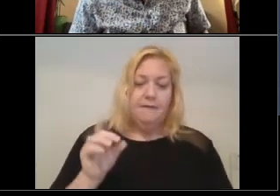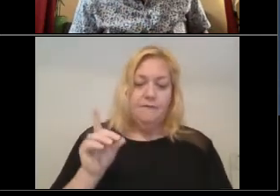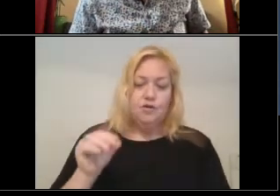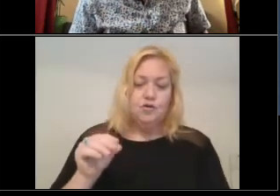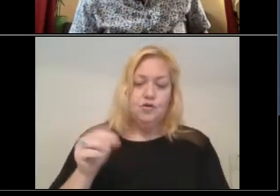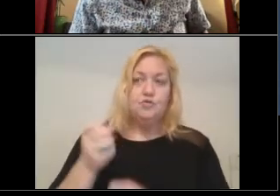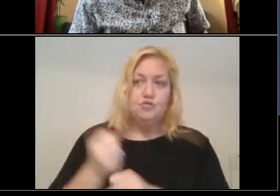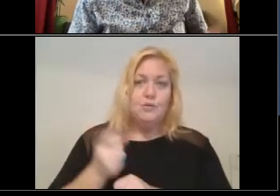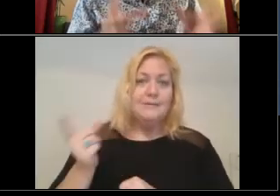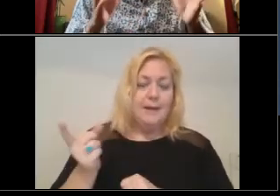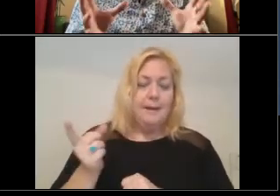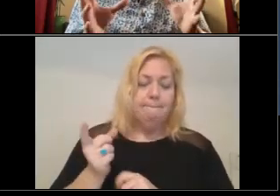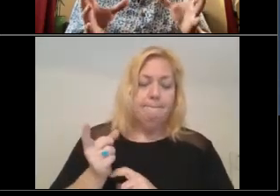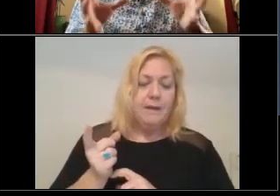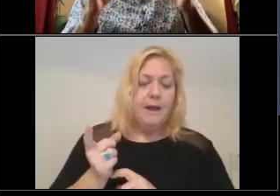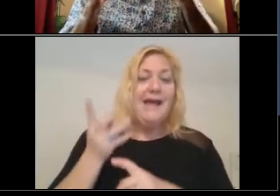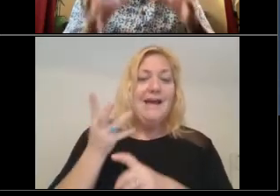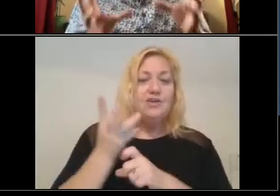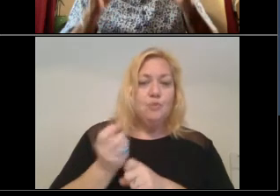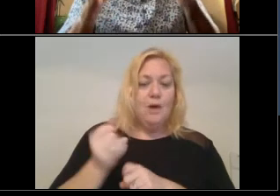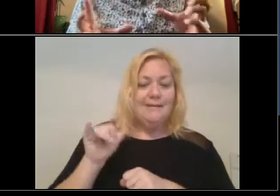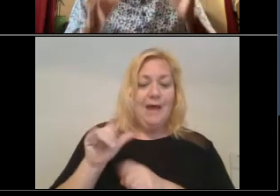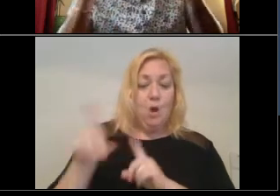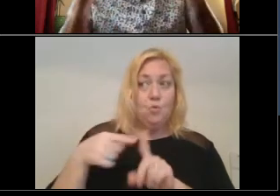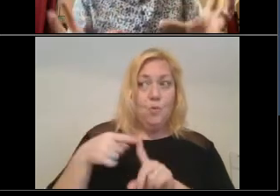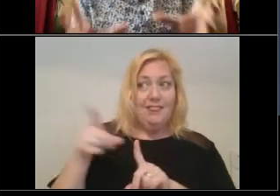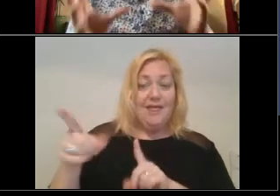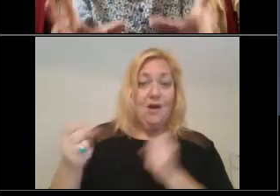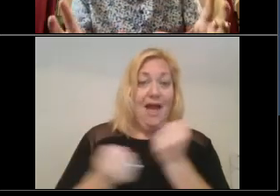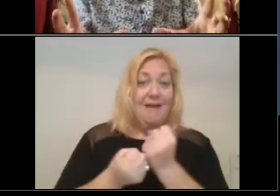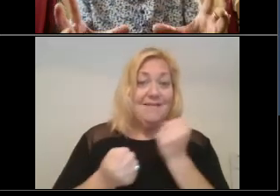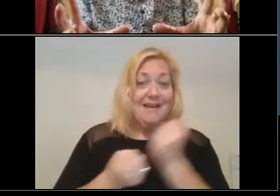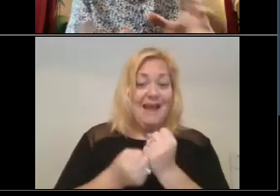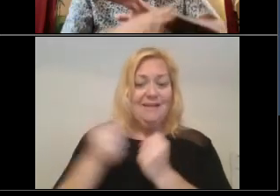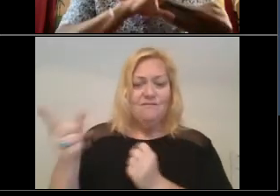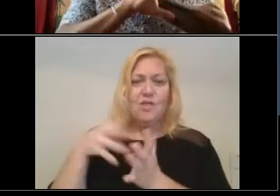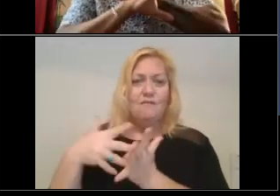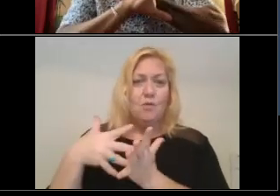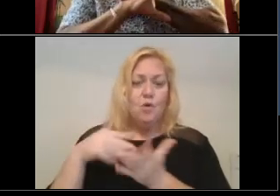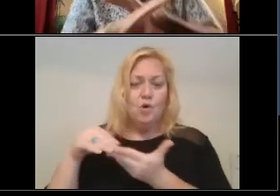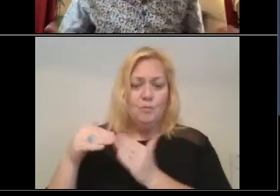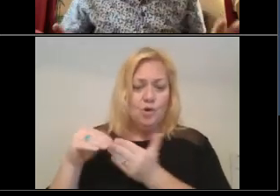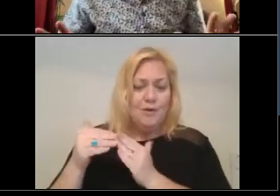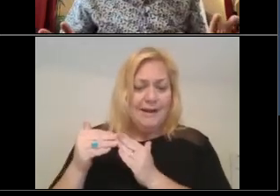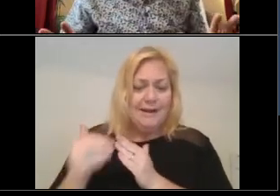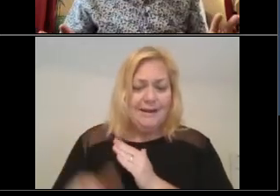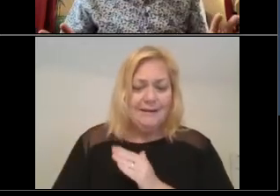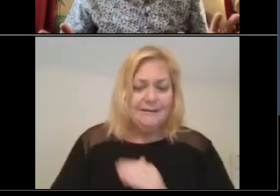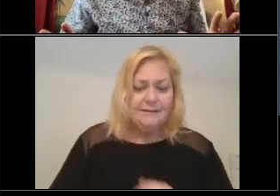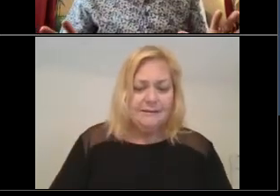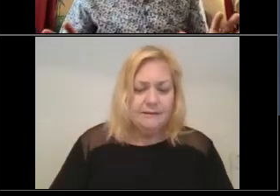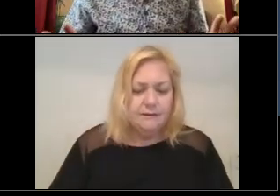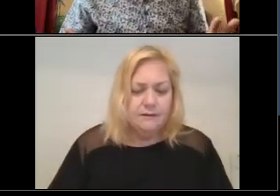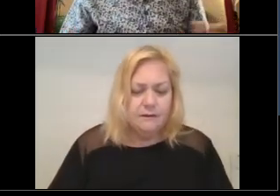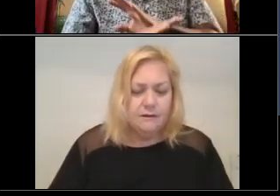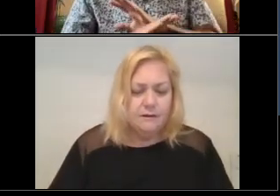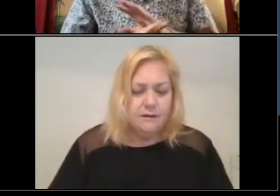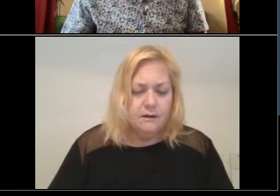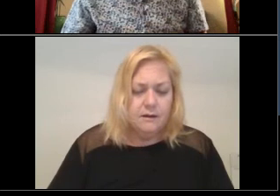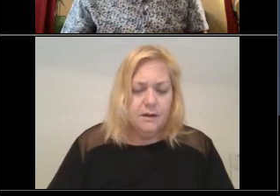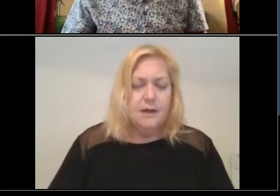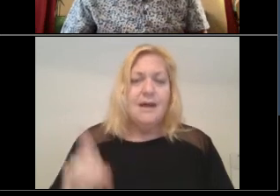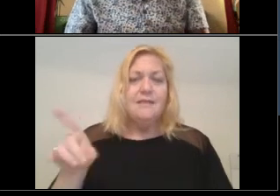and trust that when they're advocating for the most vulnerable communities, the entire planet will benefit in all